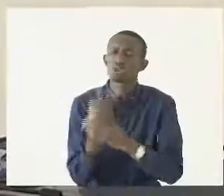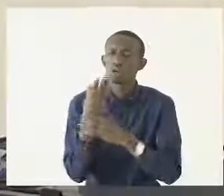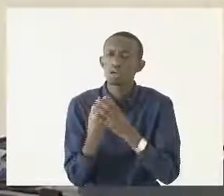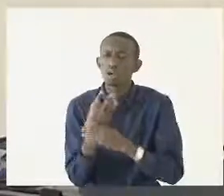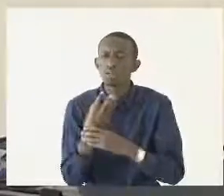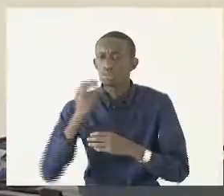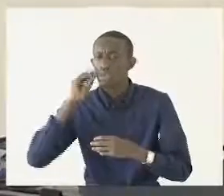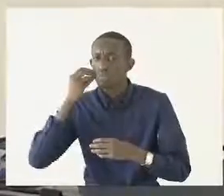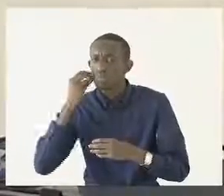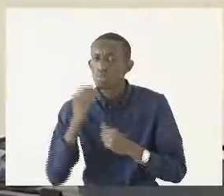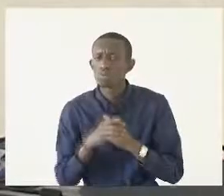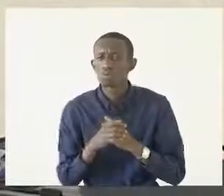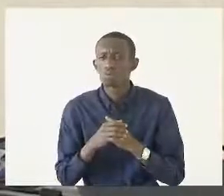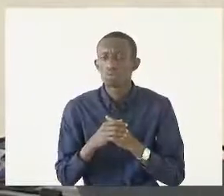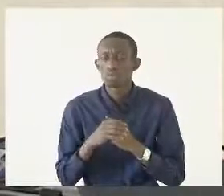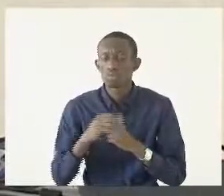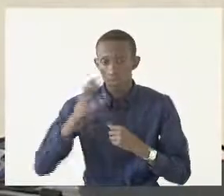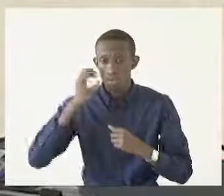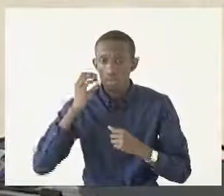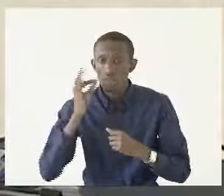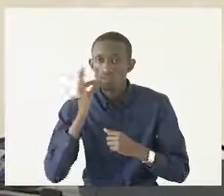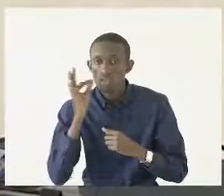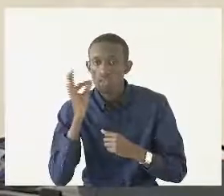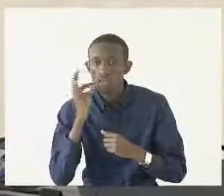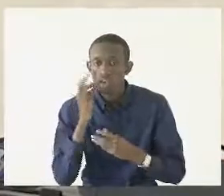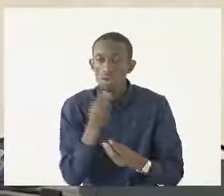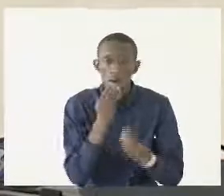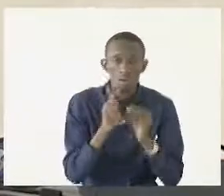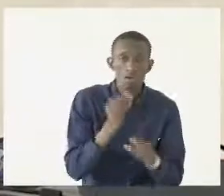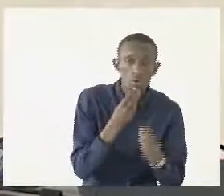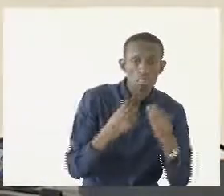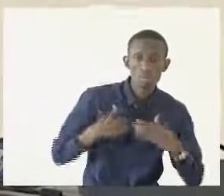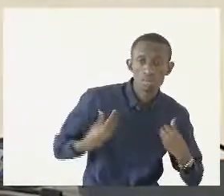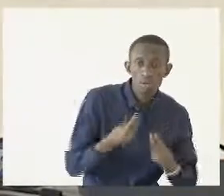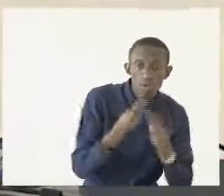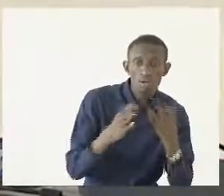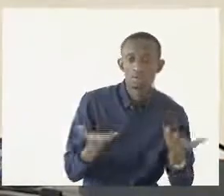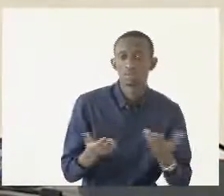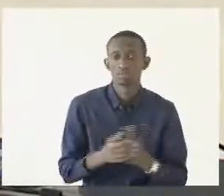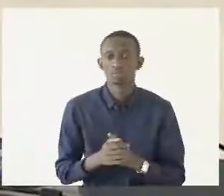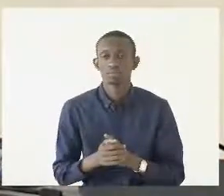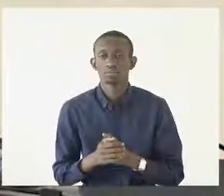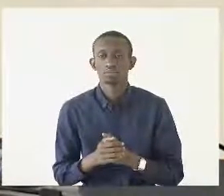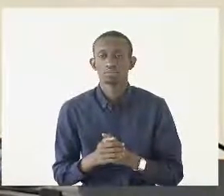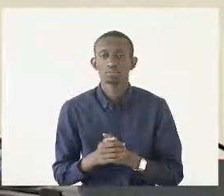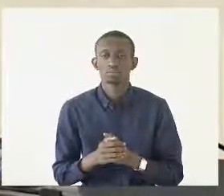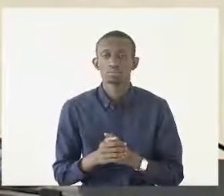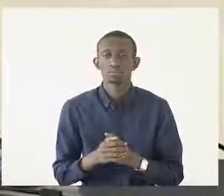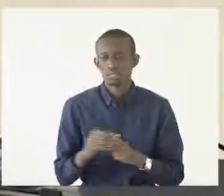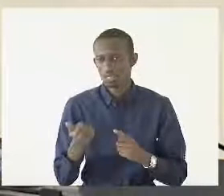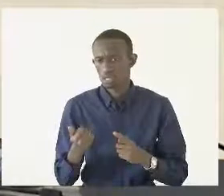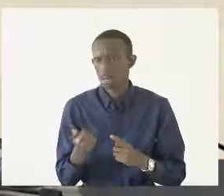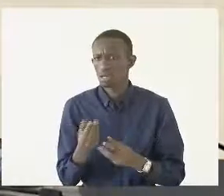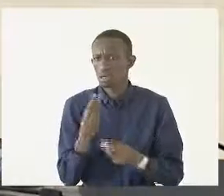best position for animals to see them, for wind to blow them, so that they can be dispersed to different